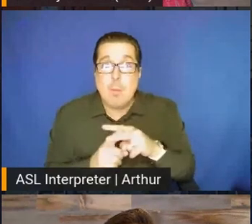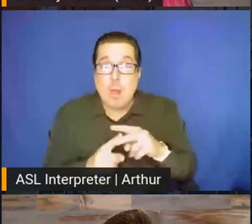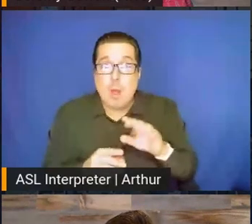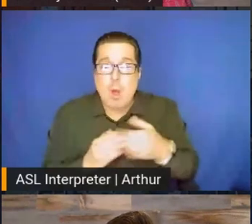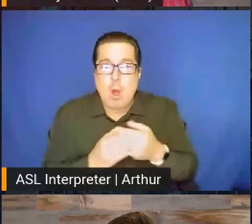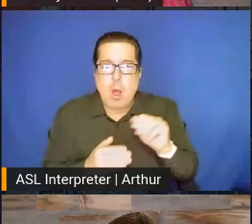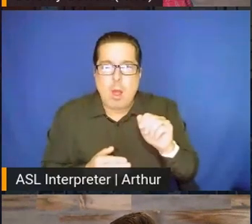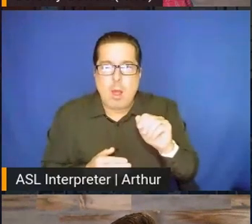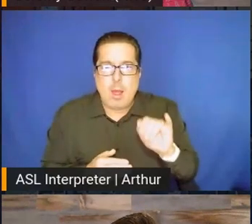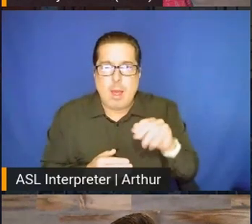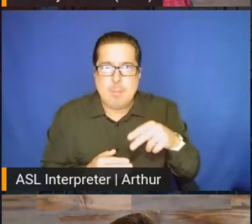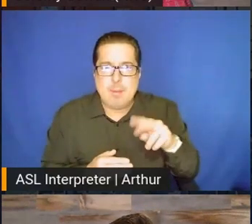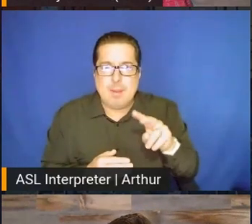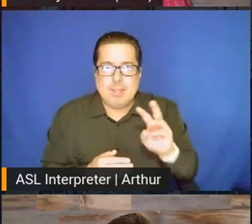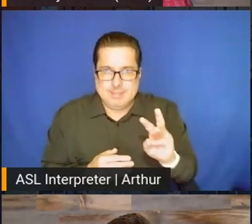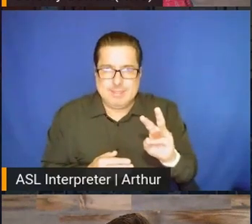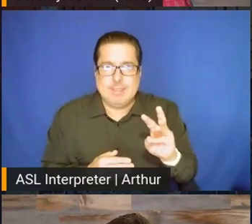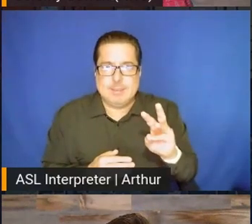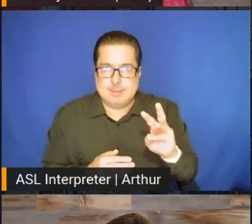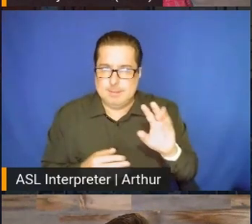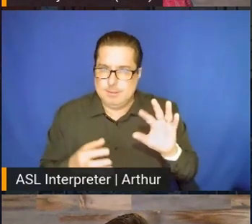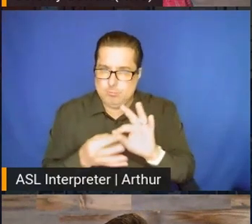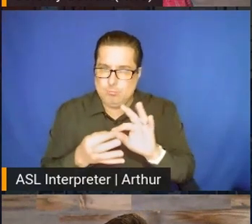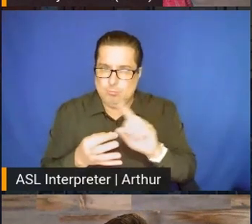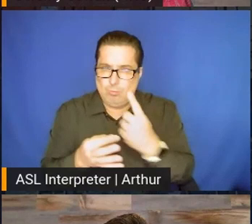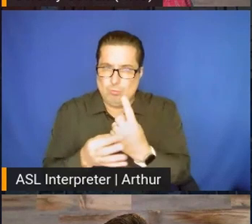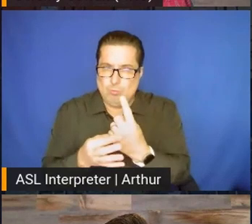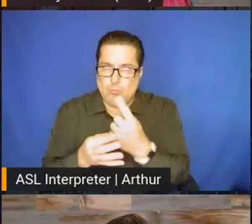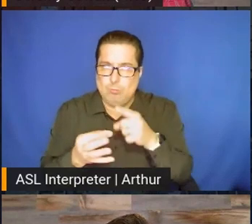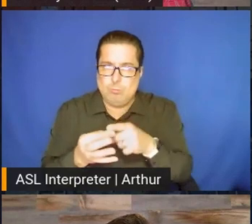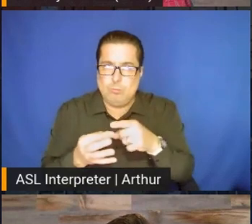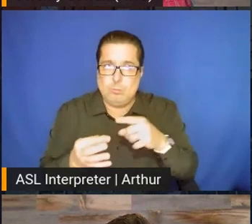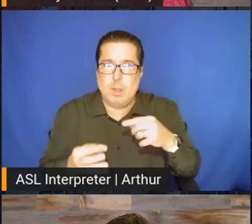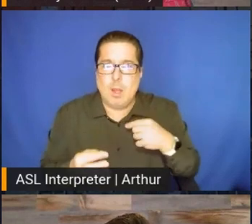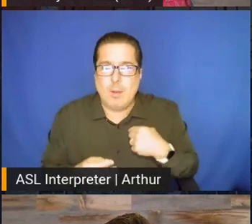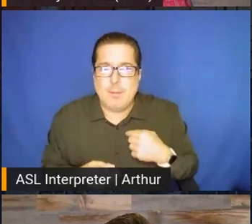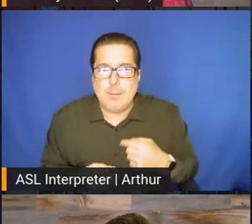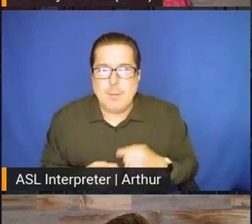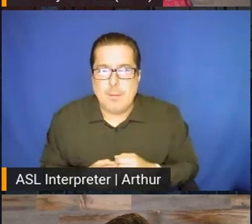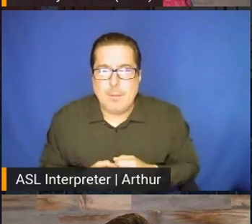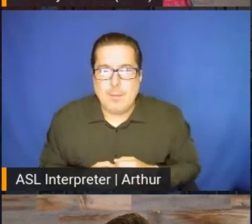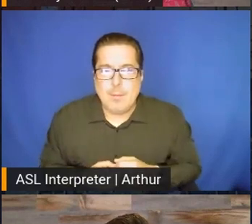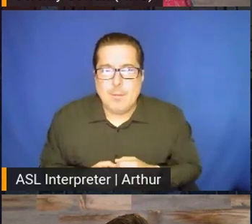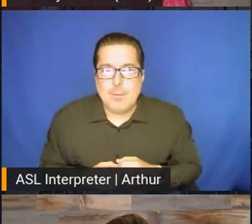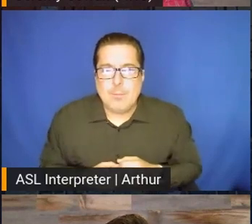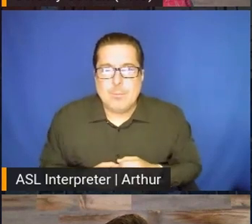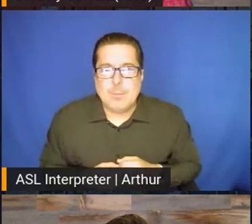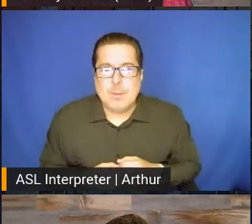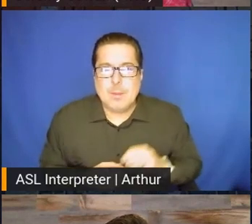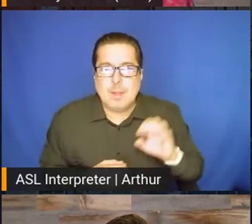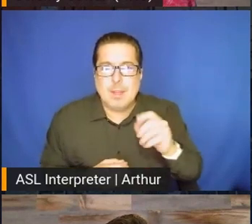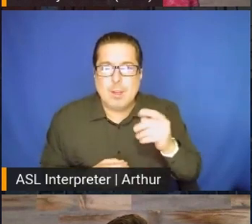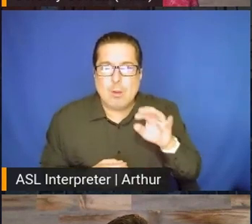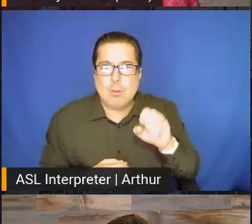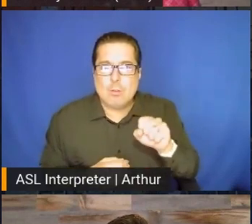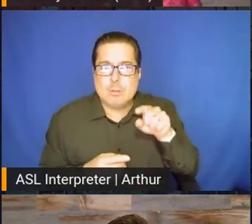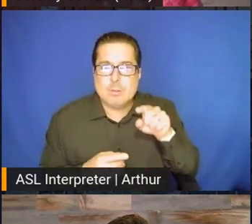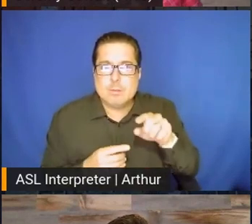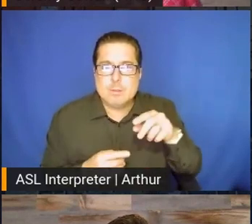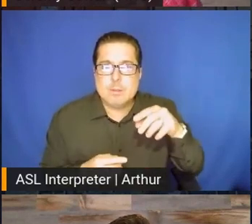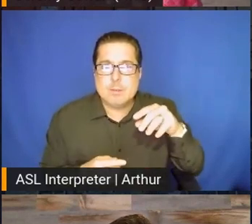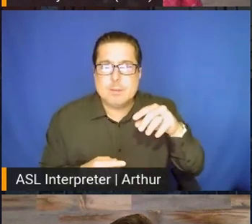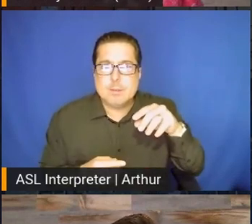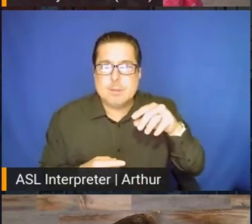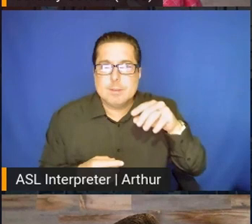IPv6, and we have a egress v4 CNI plugin that is changed. And Justin,